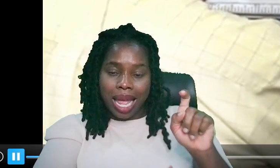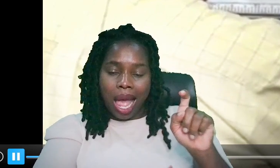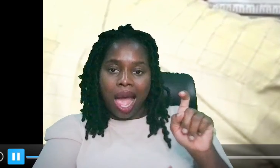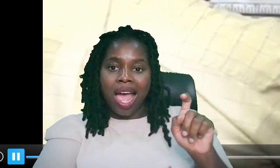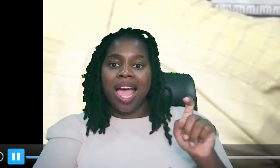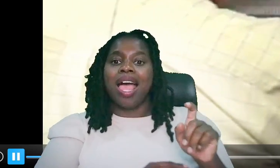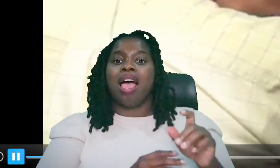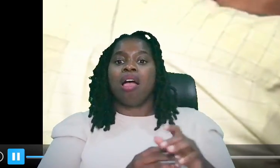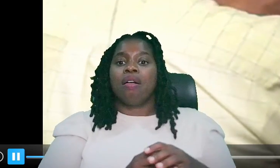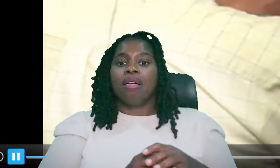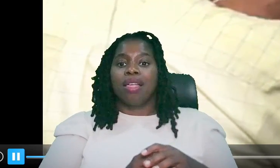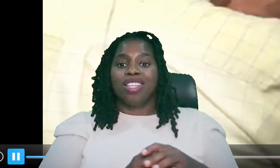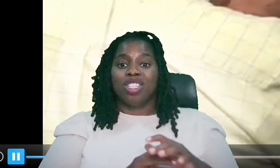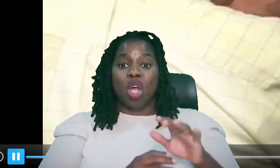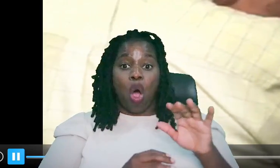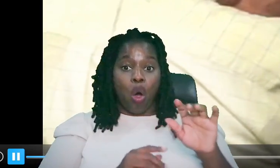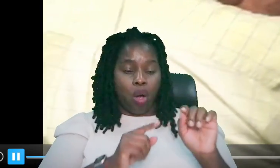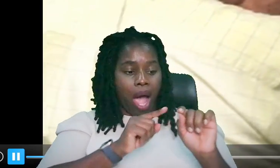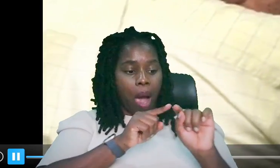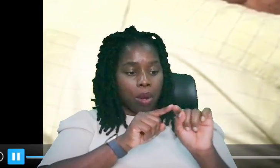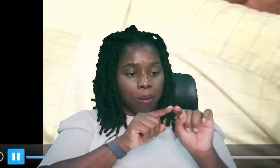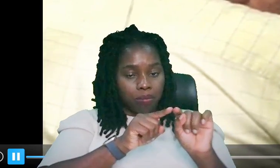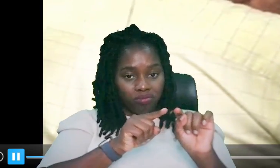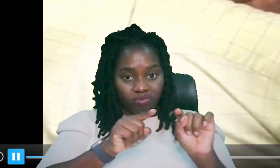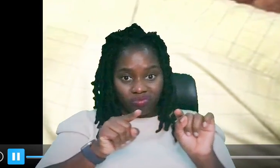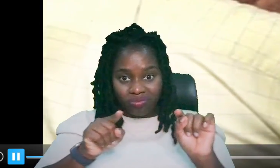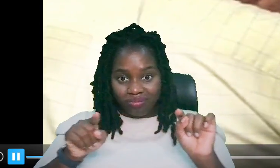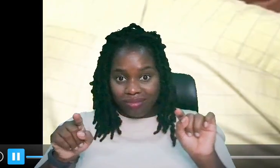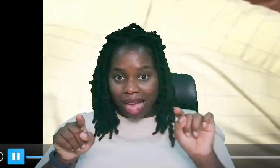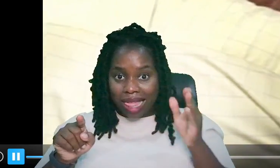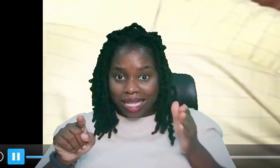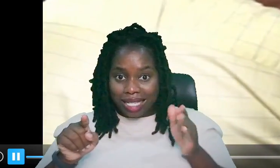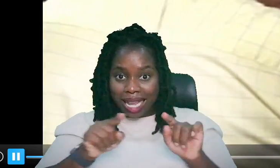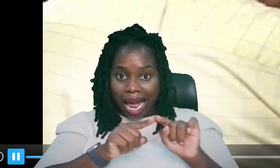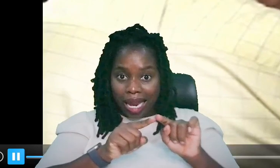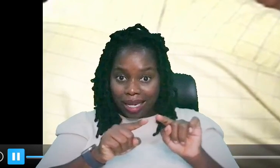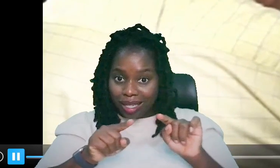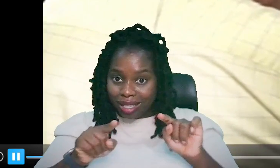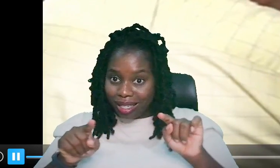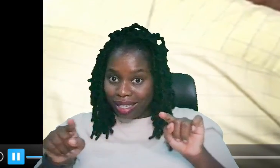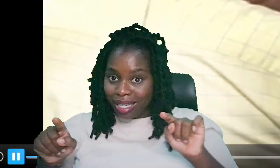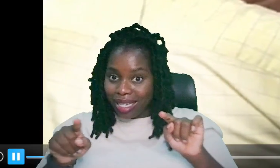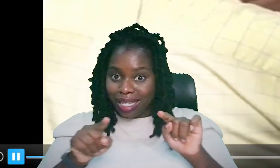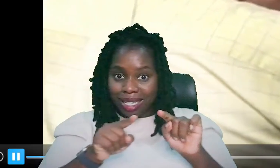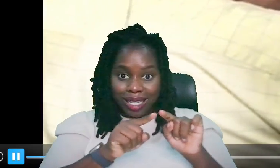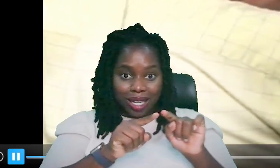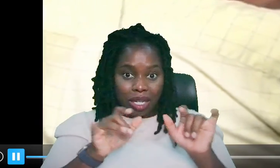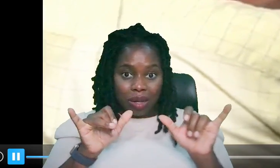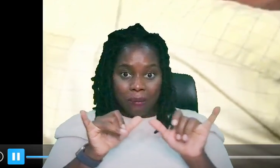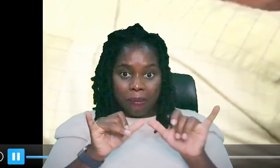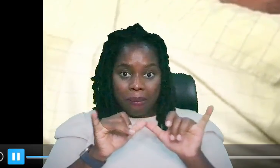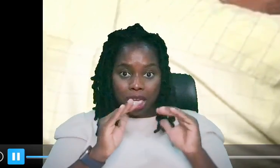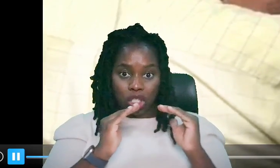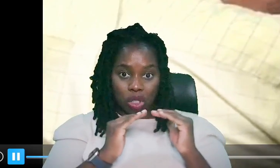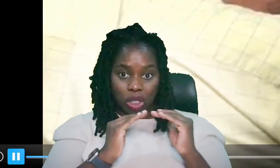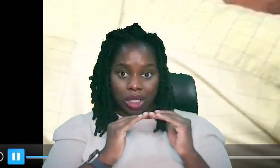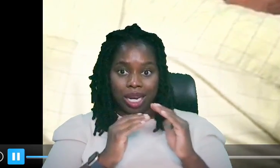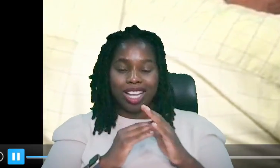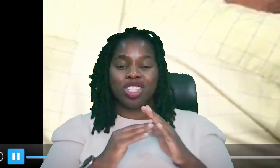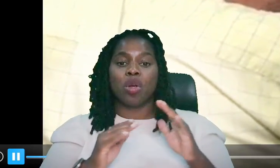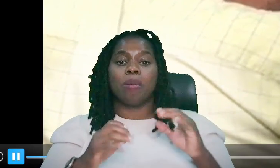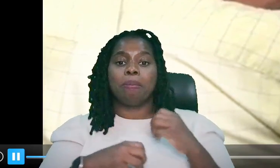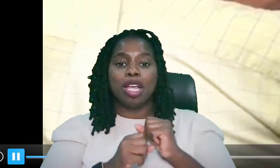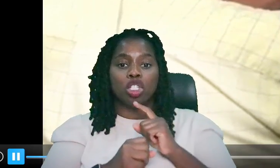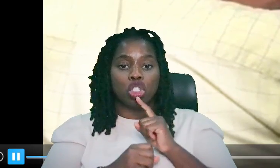going to run that one side right along so that it's right at an angle of